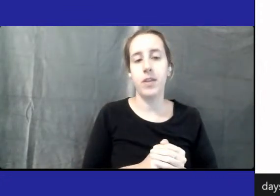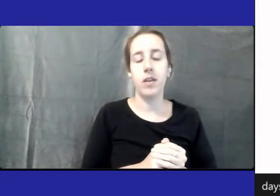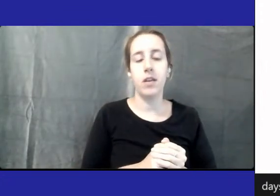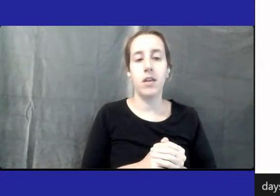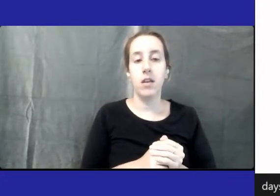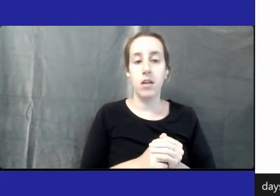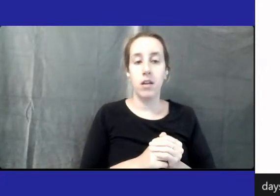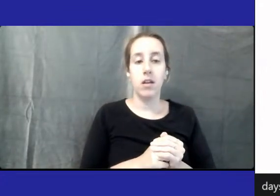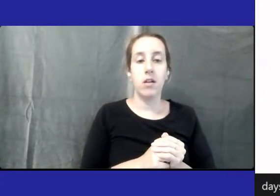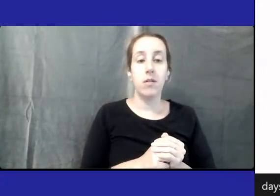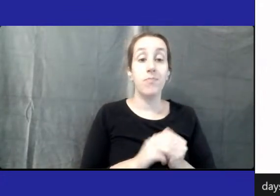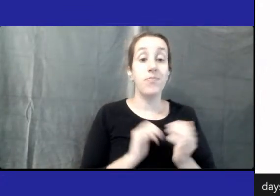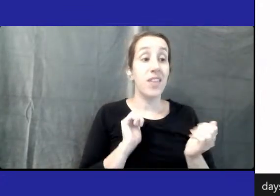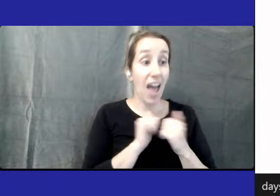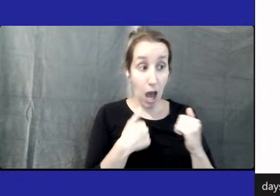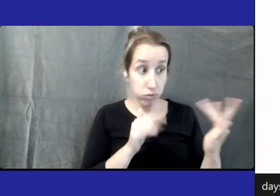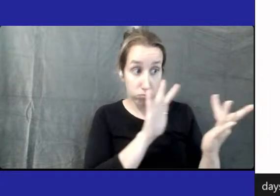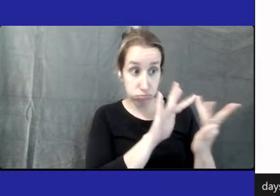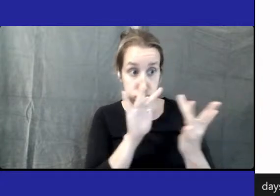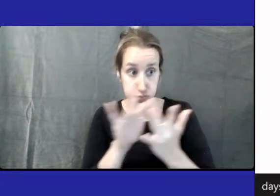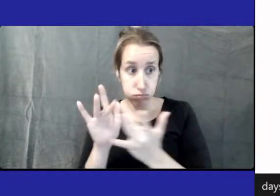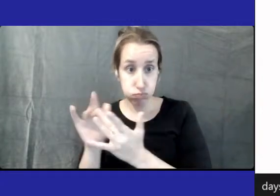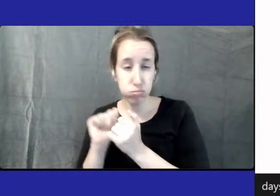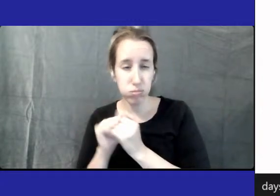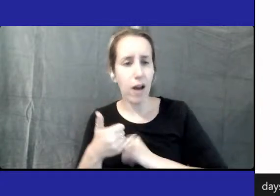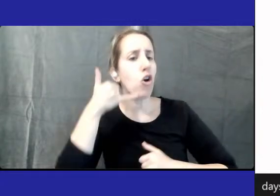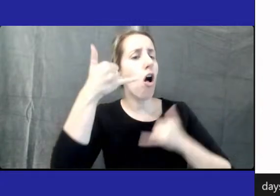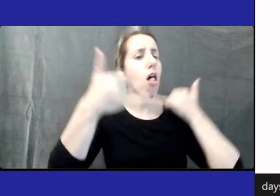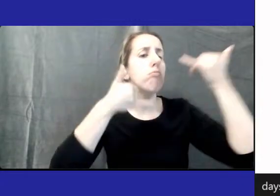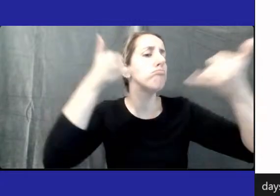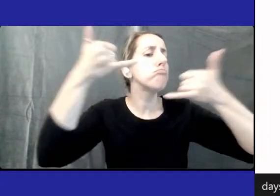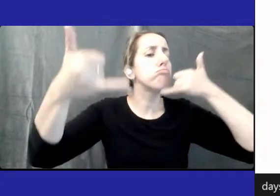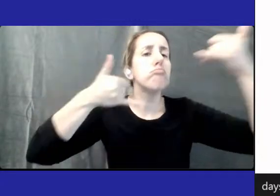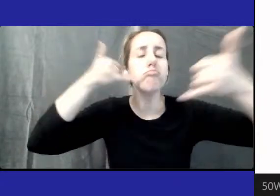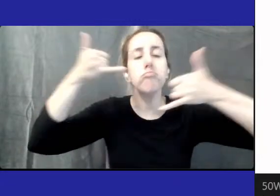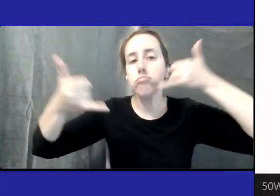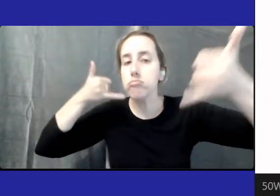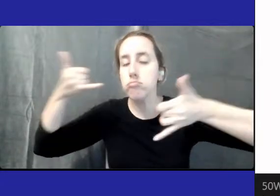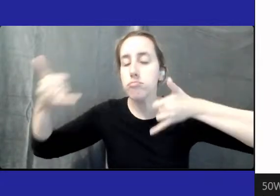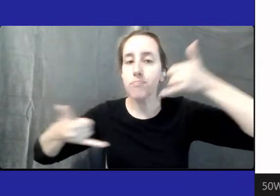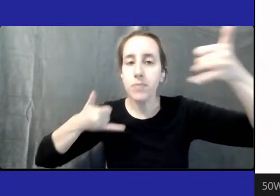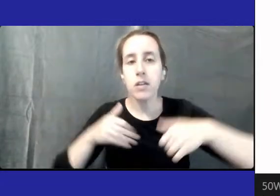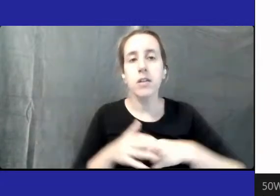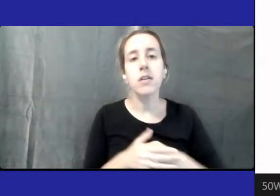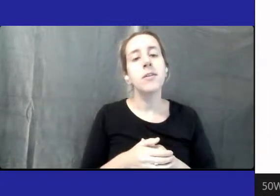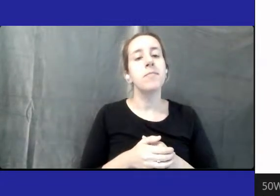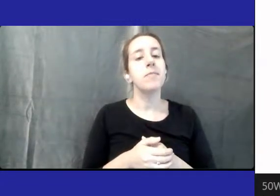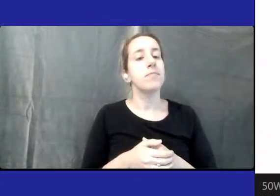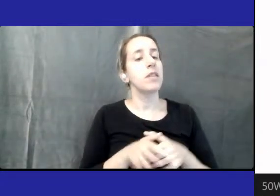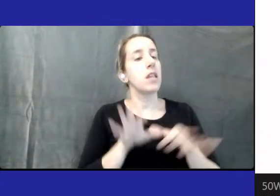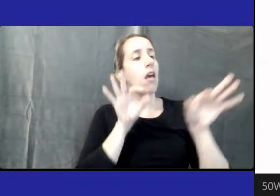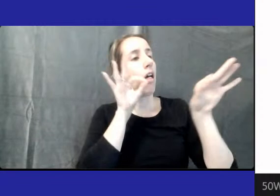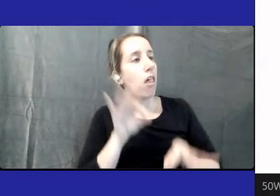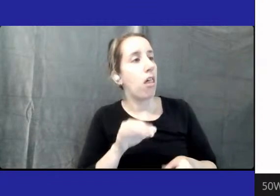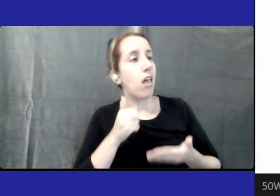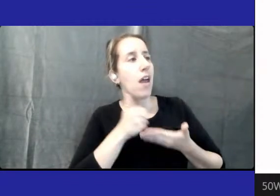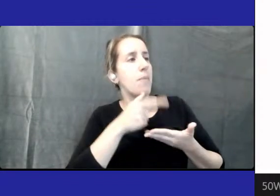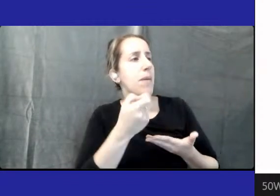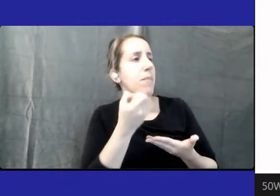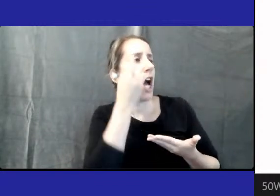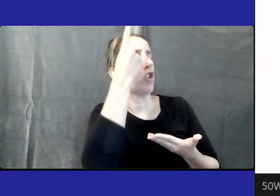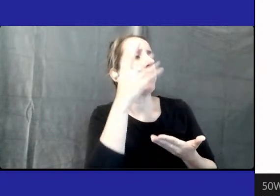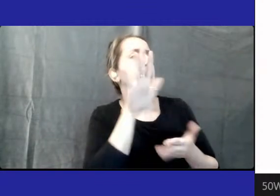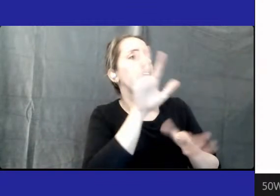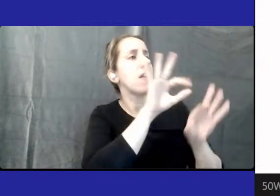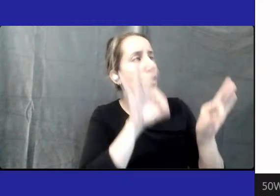done our outreach is telephonic, talking to these individuals, making them understand what the forms that they've received from New York